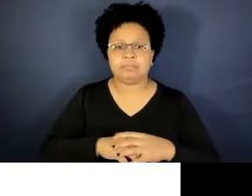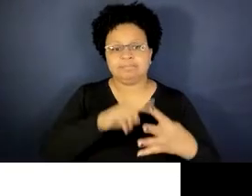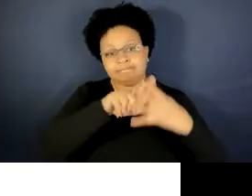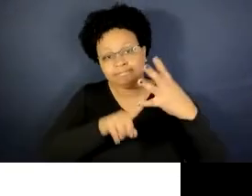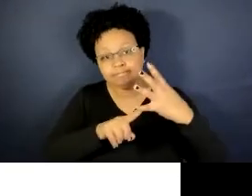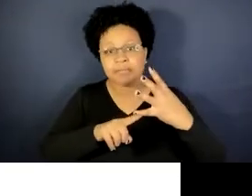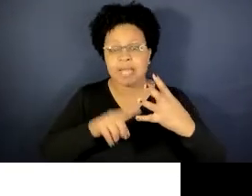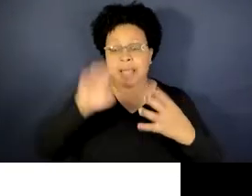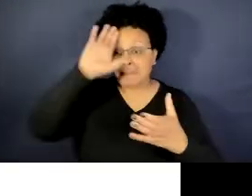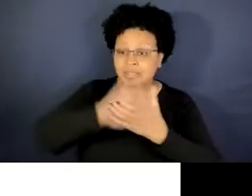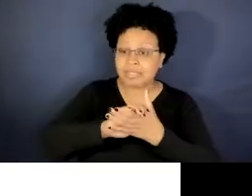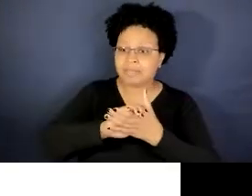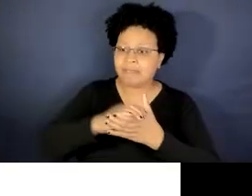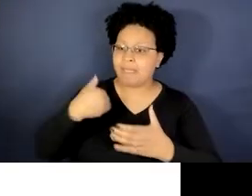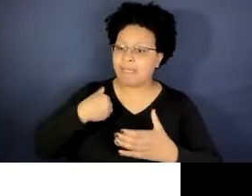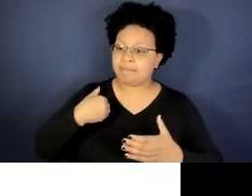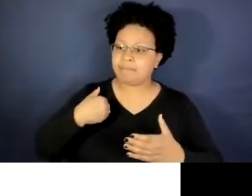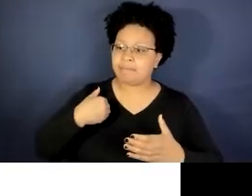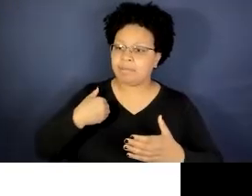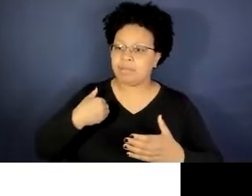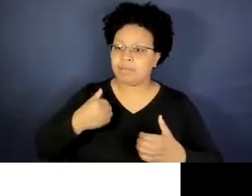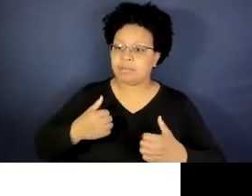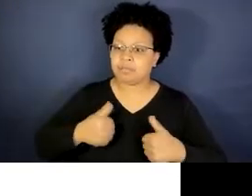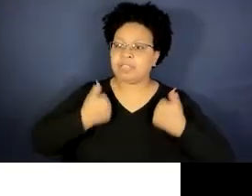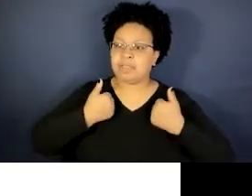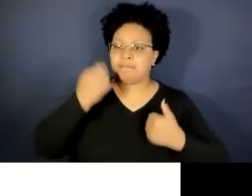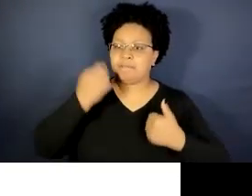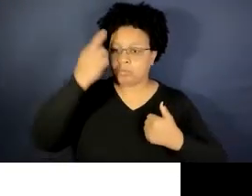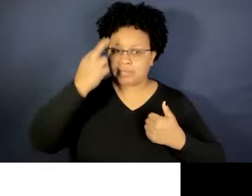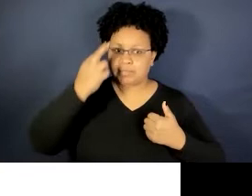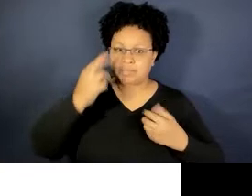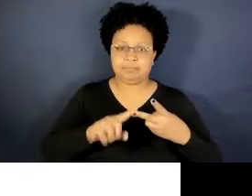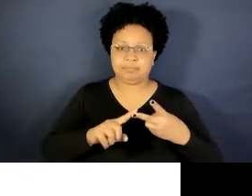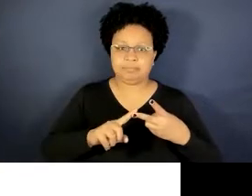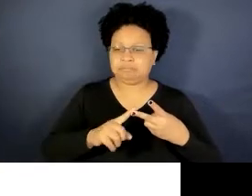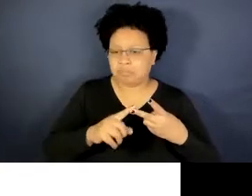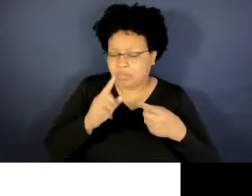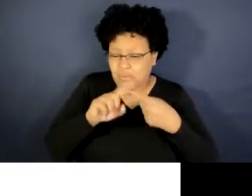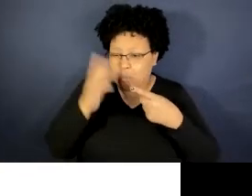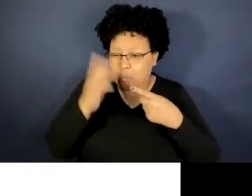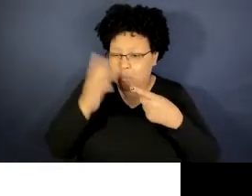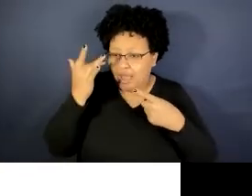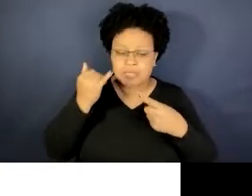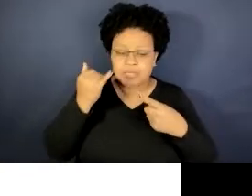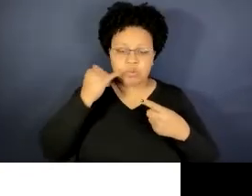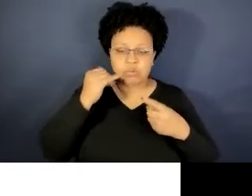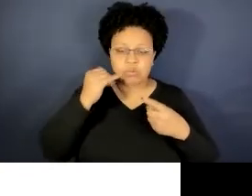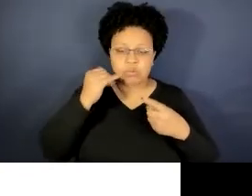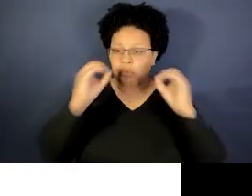Believe that there's a reason to live. Without hope, what point is there? What good is it going to